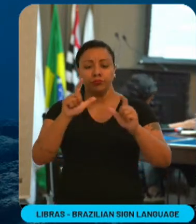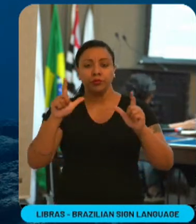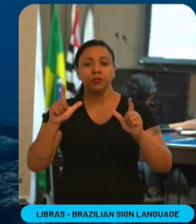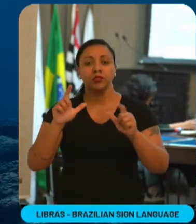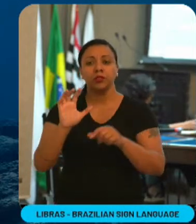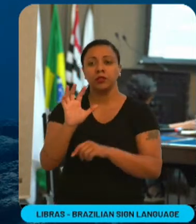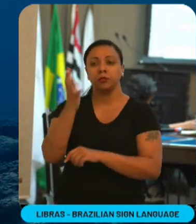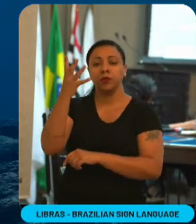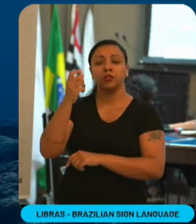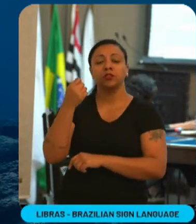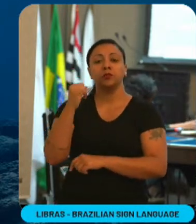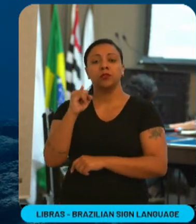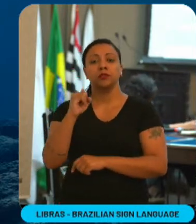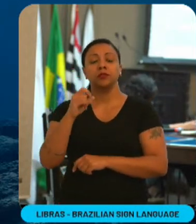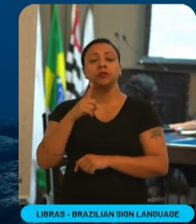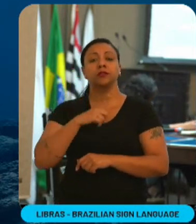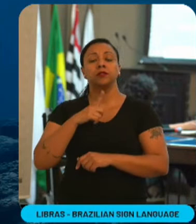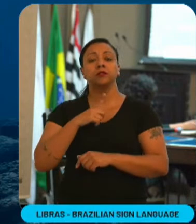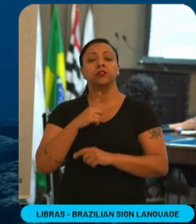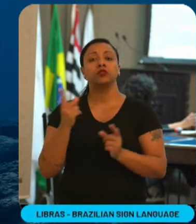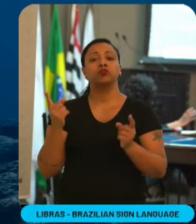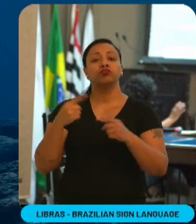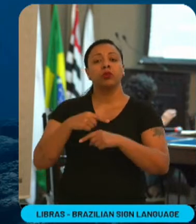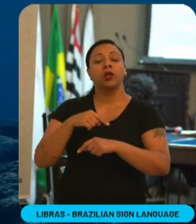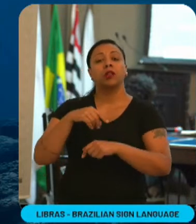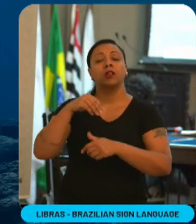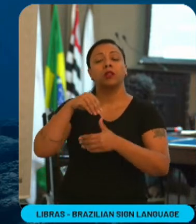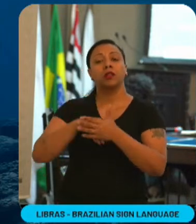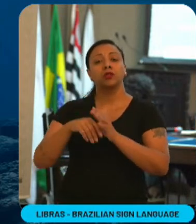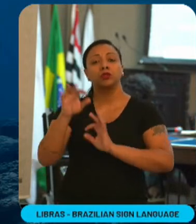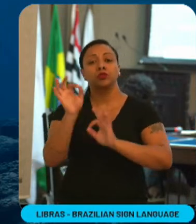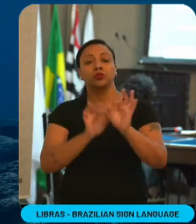to put the climatic